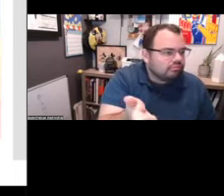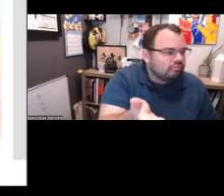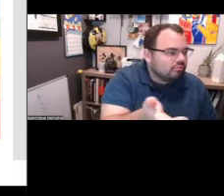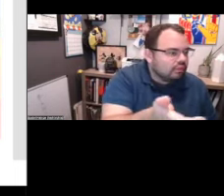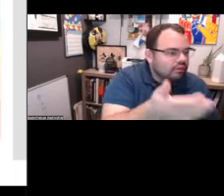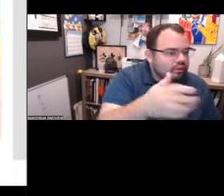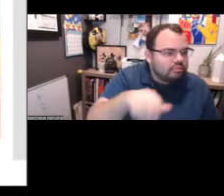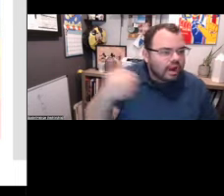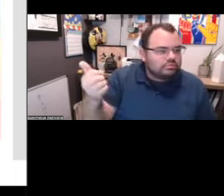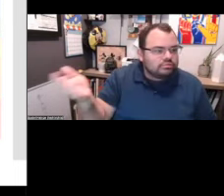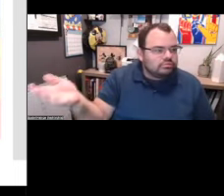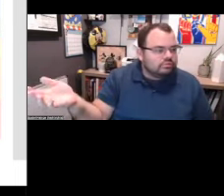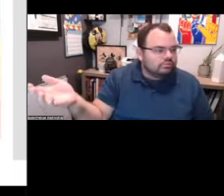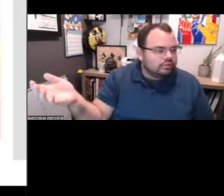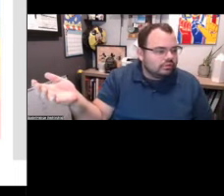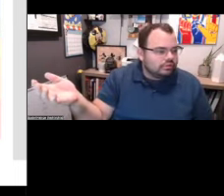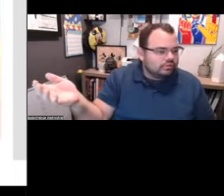person.